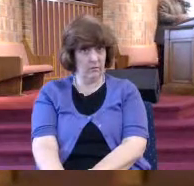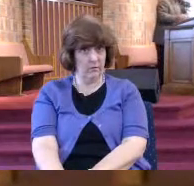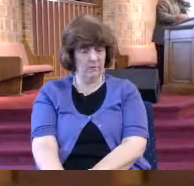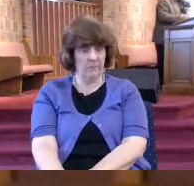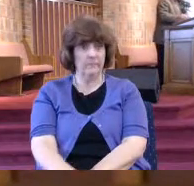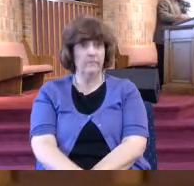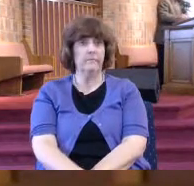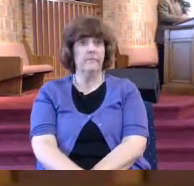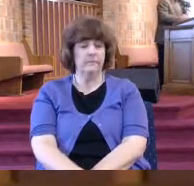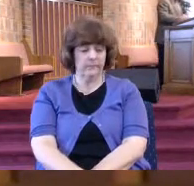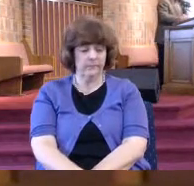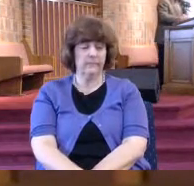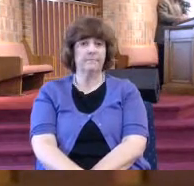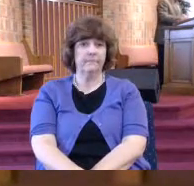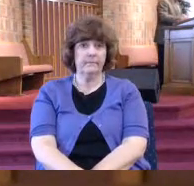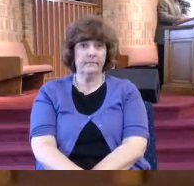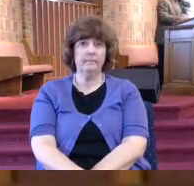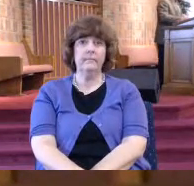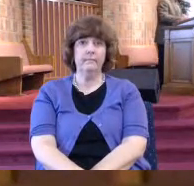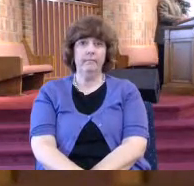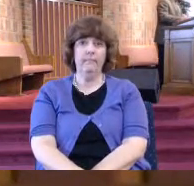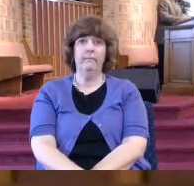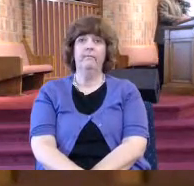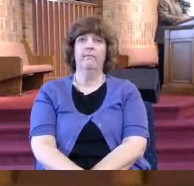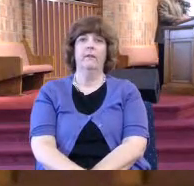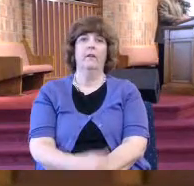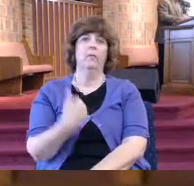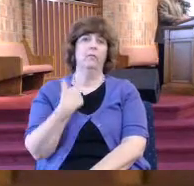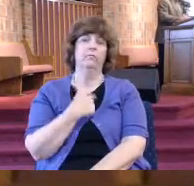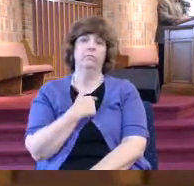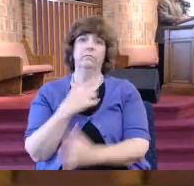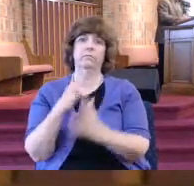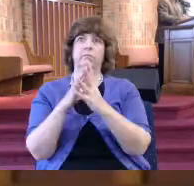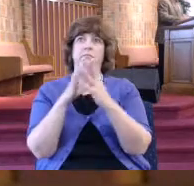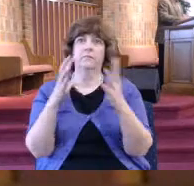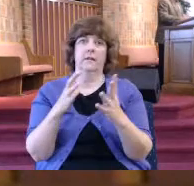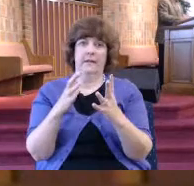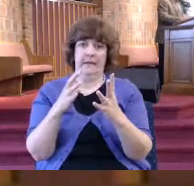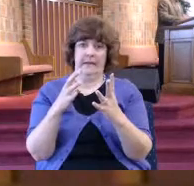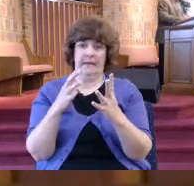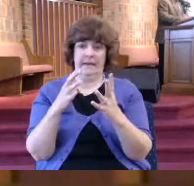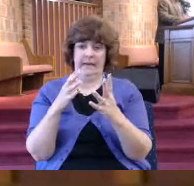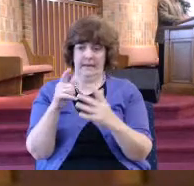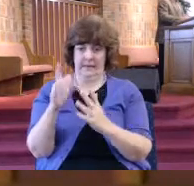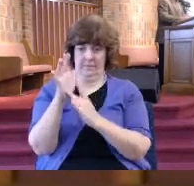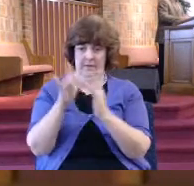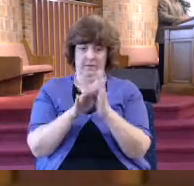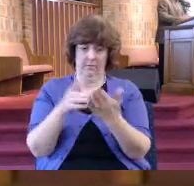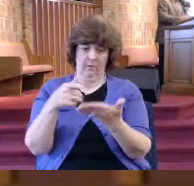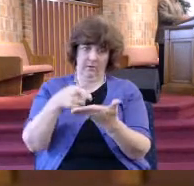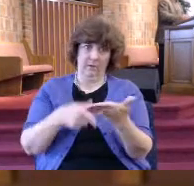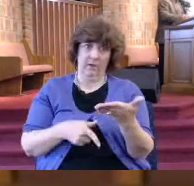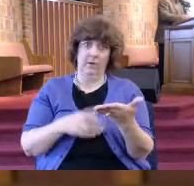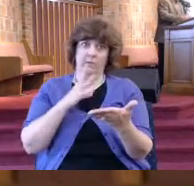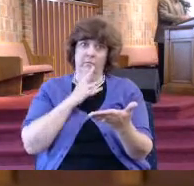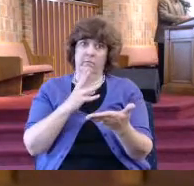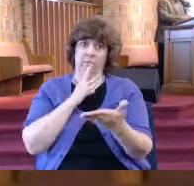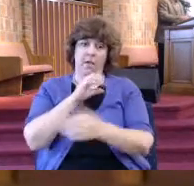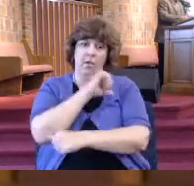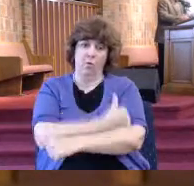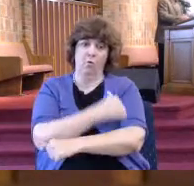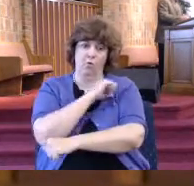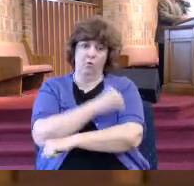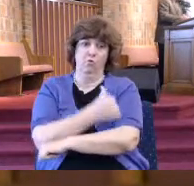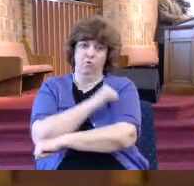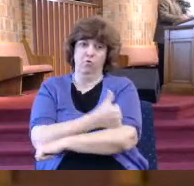It is certainly the case that we have abundant discussion of authority in the Scripture. And I'd